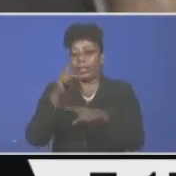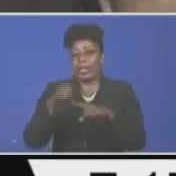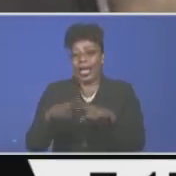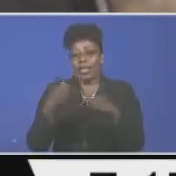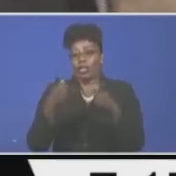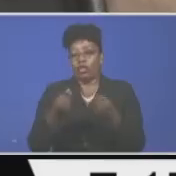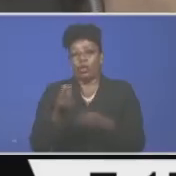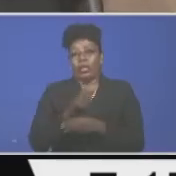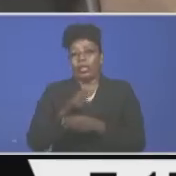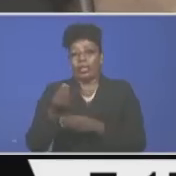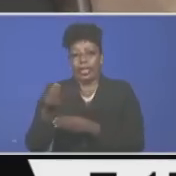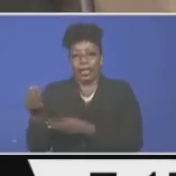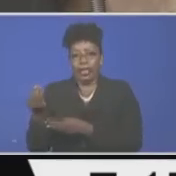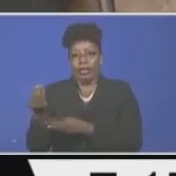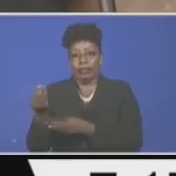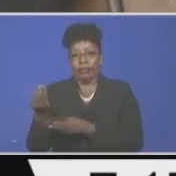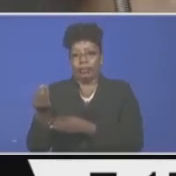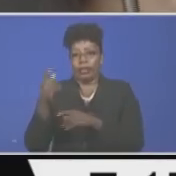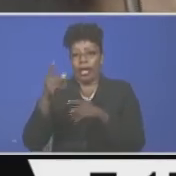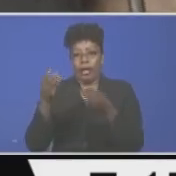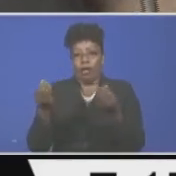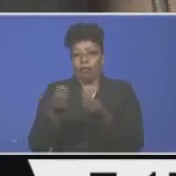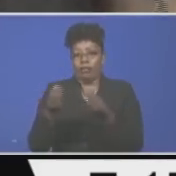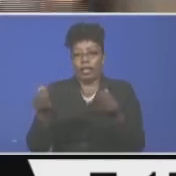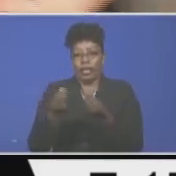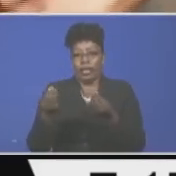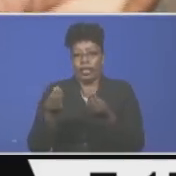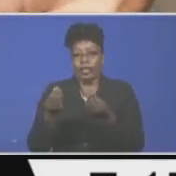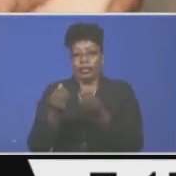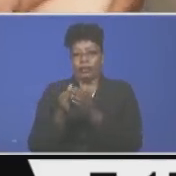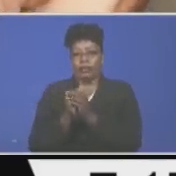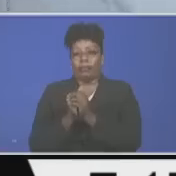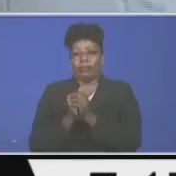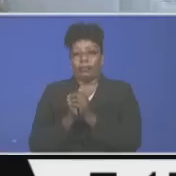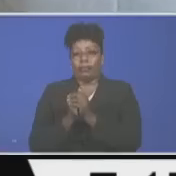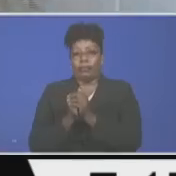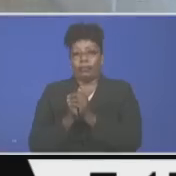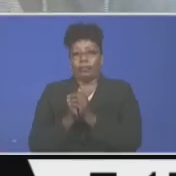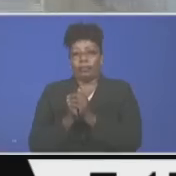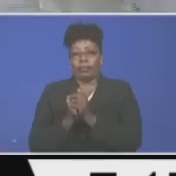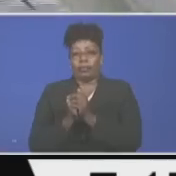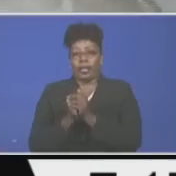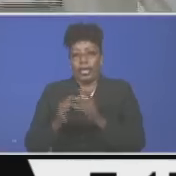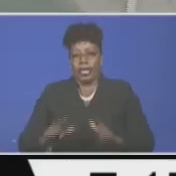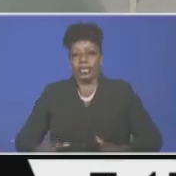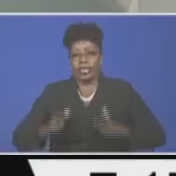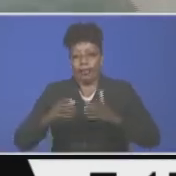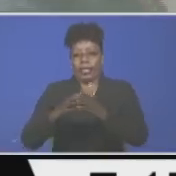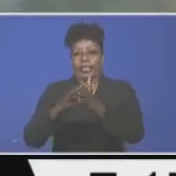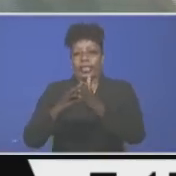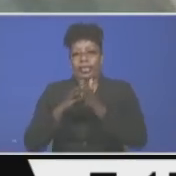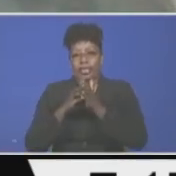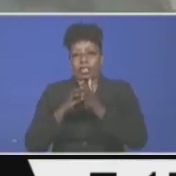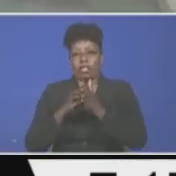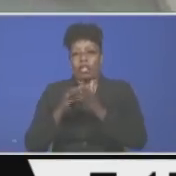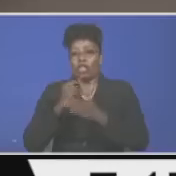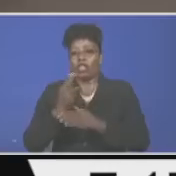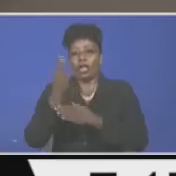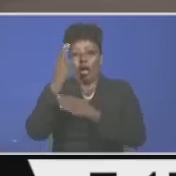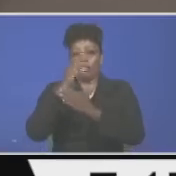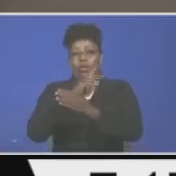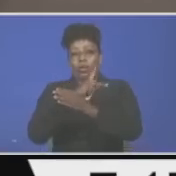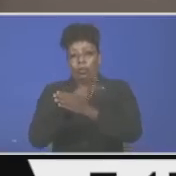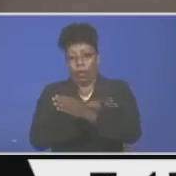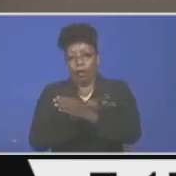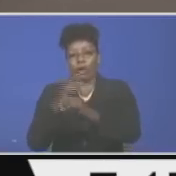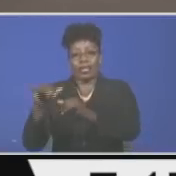nothing. I got nothing from me, nothing from nobody. Although his living conditions are not up to standard,